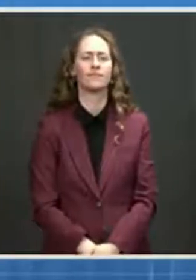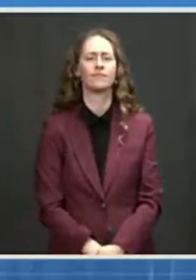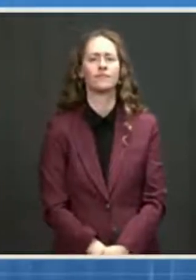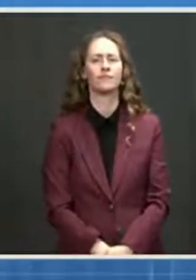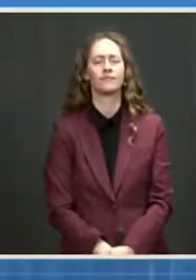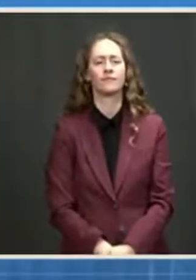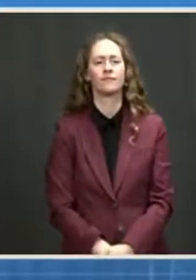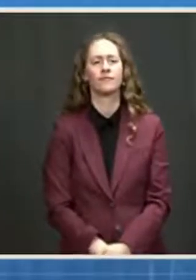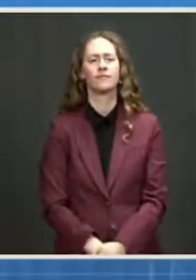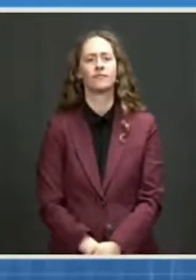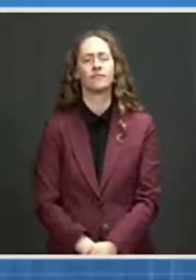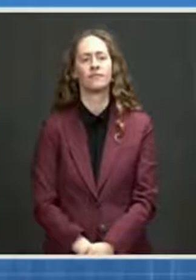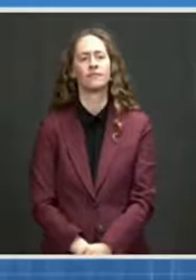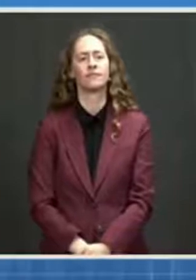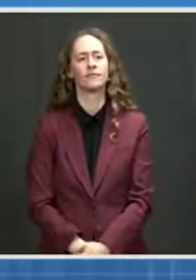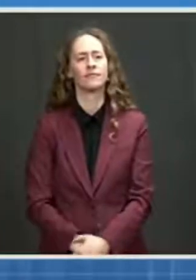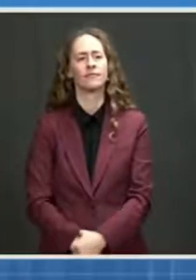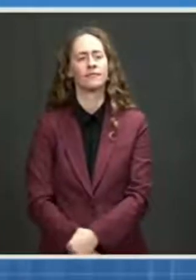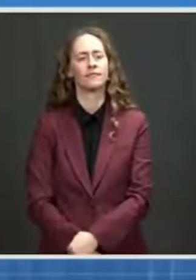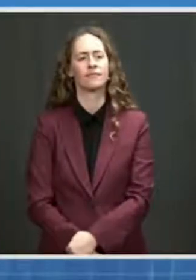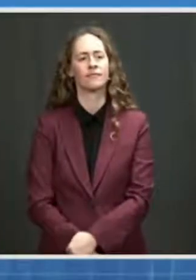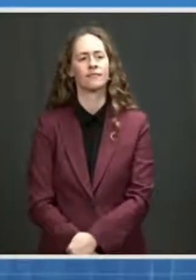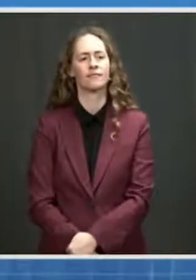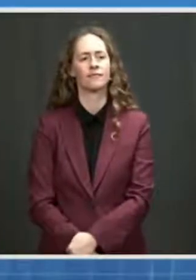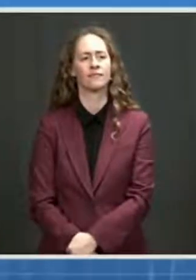program have been administered to people of color.